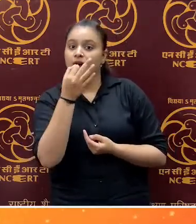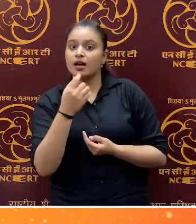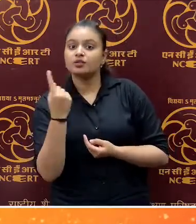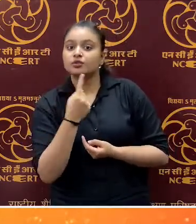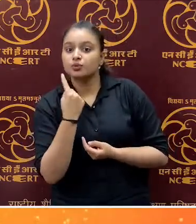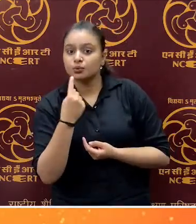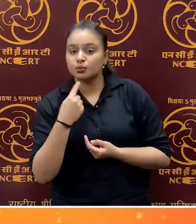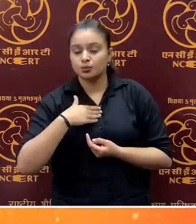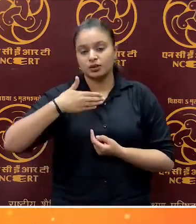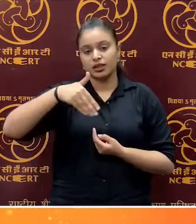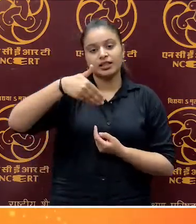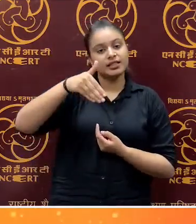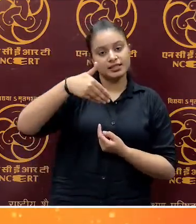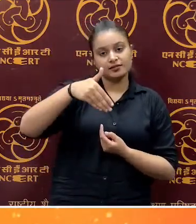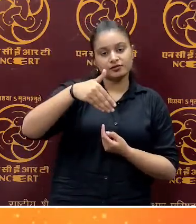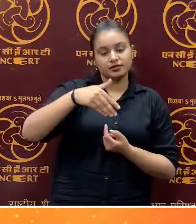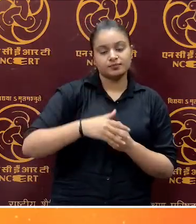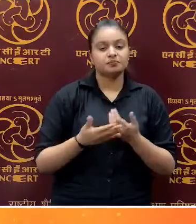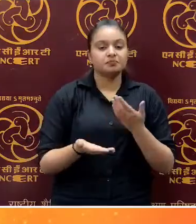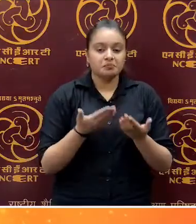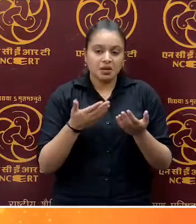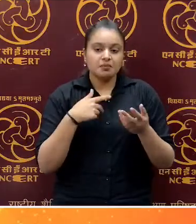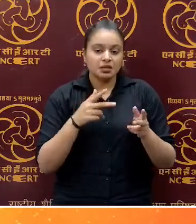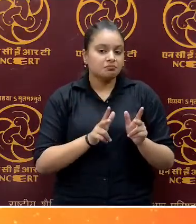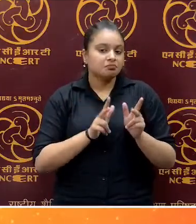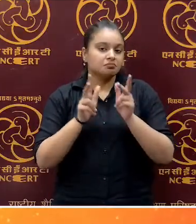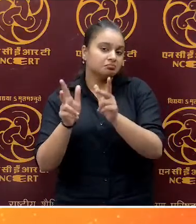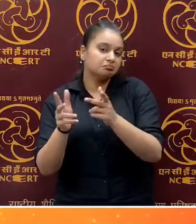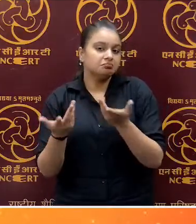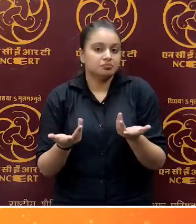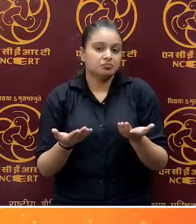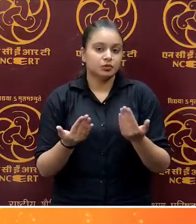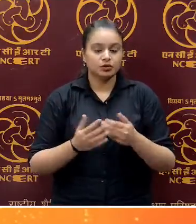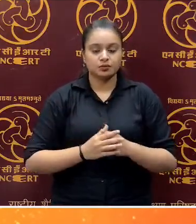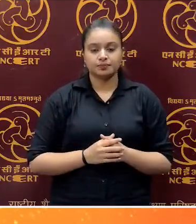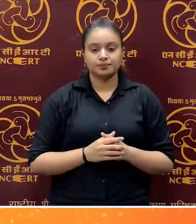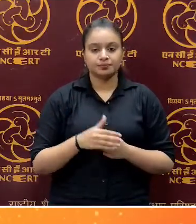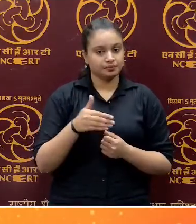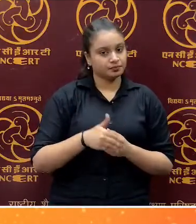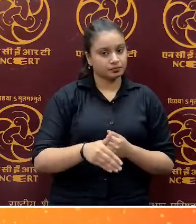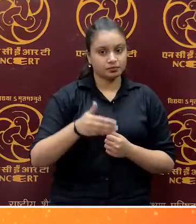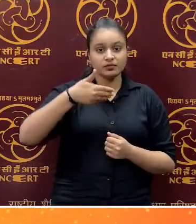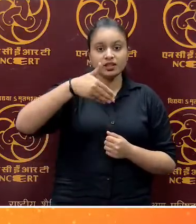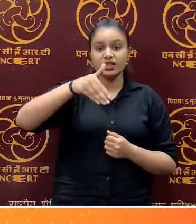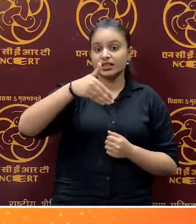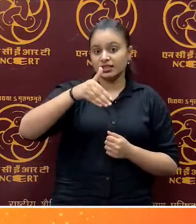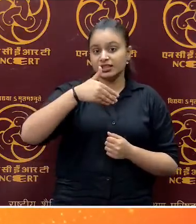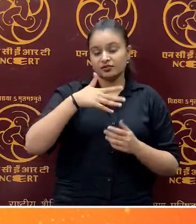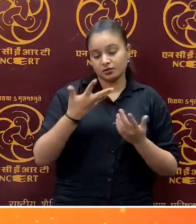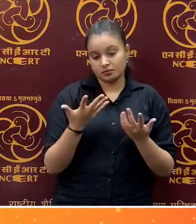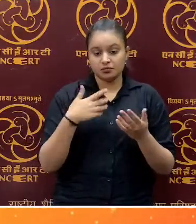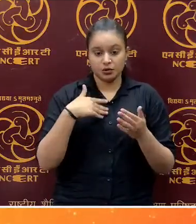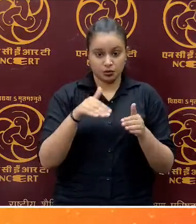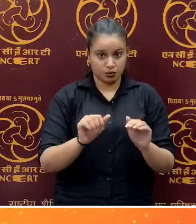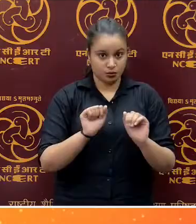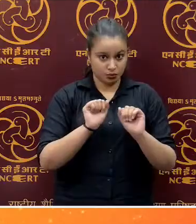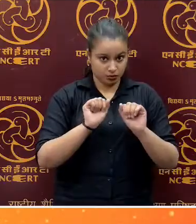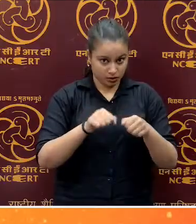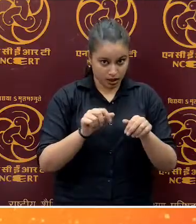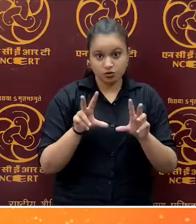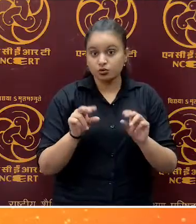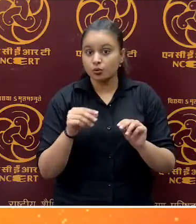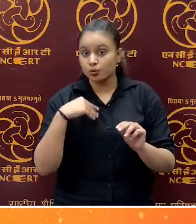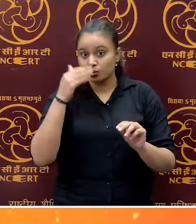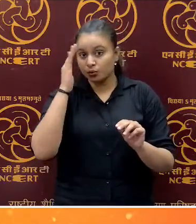leaves so that they might tell fly its name. Alright, let's go to the leaves and find out whether they know the name of the